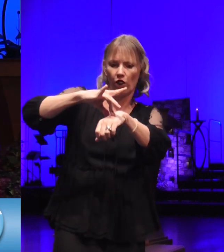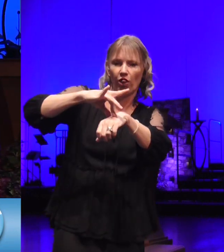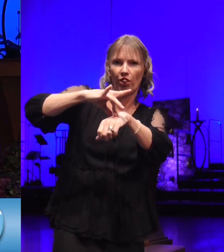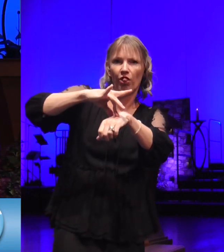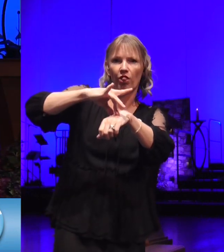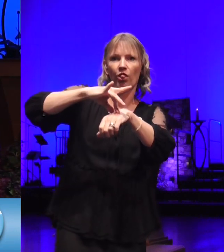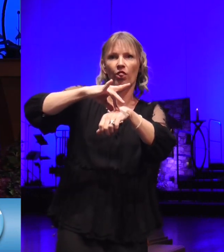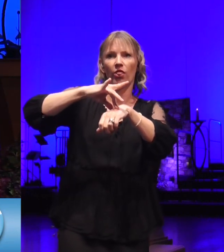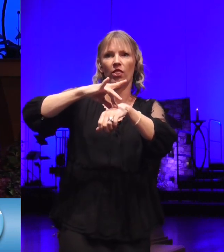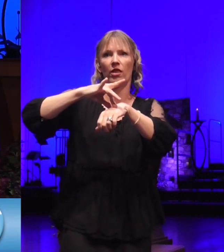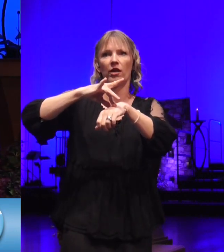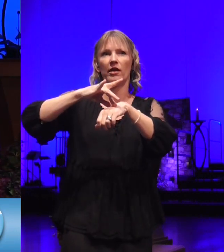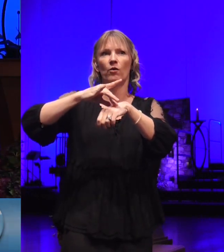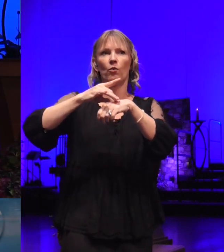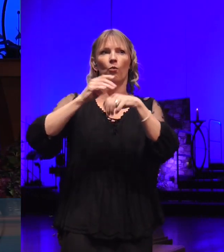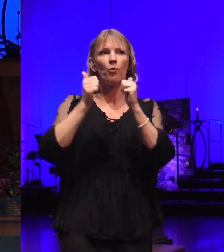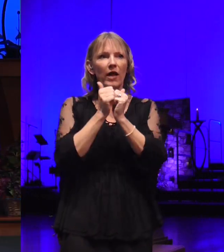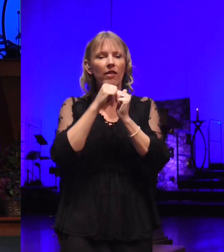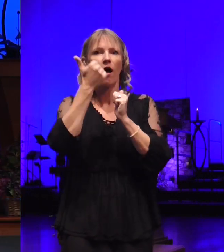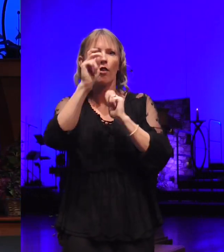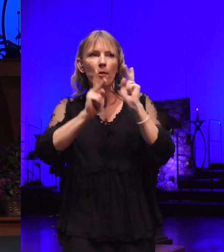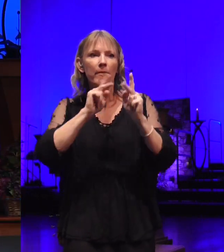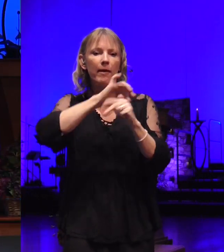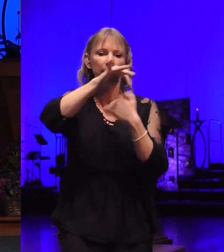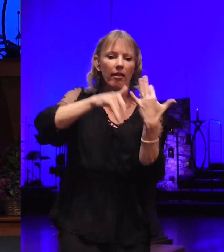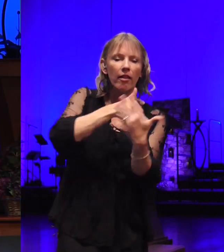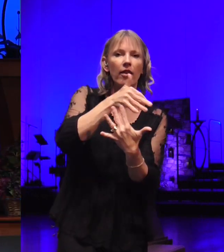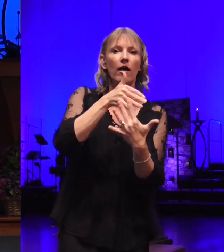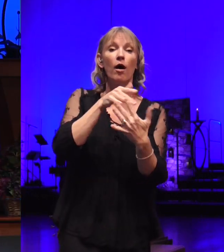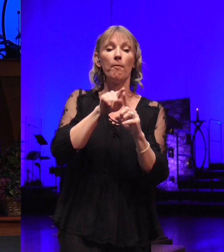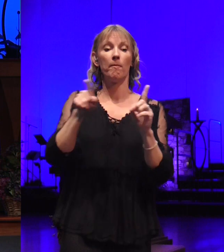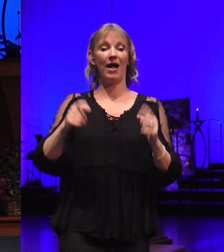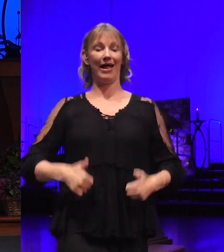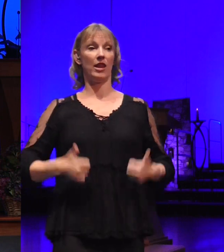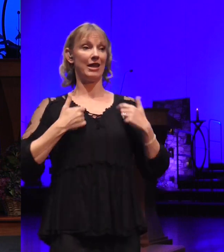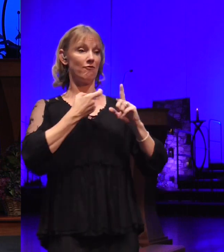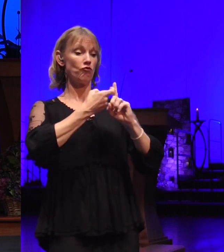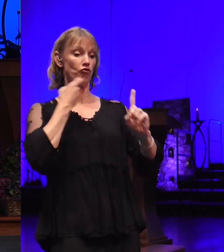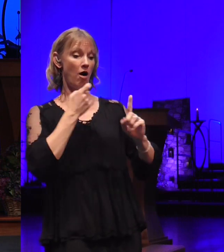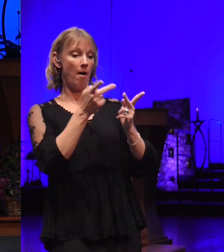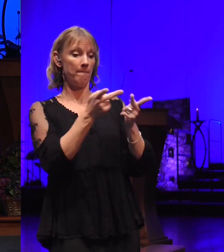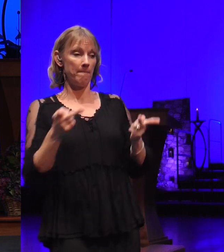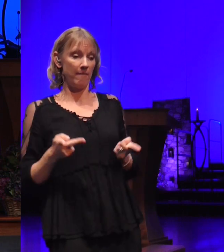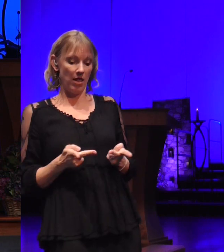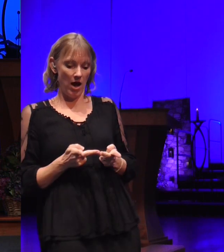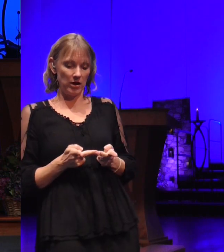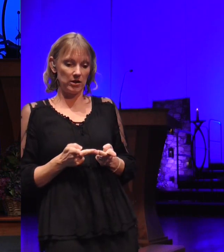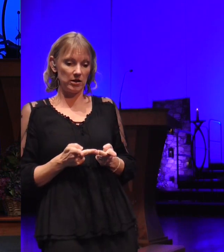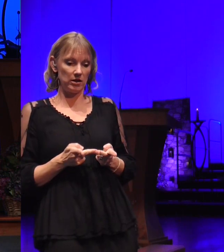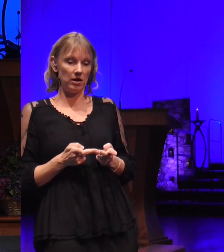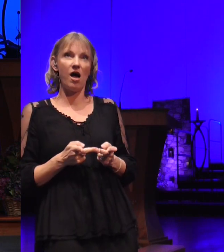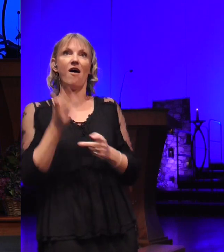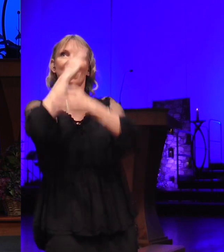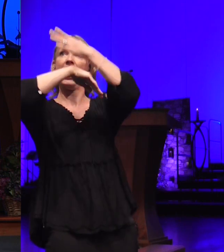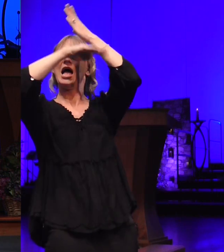earth in society, but to live from a place of heaven.